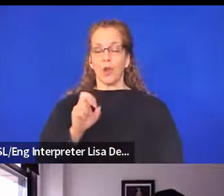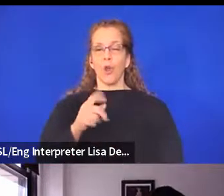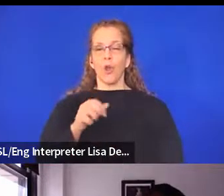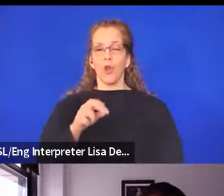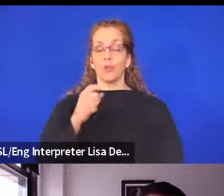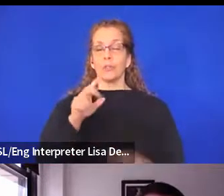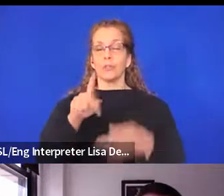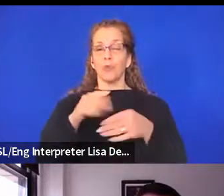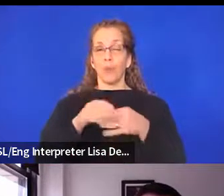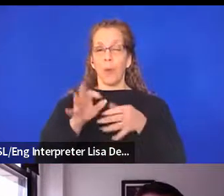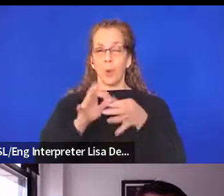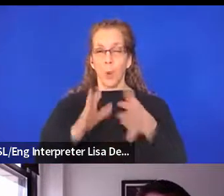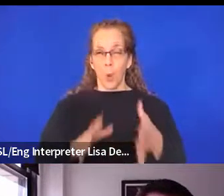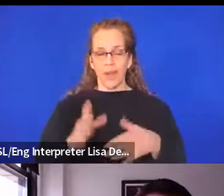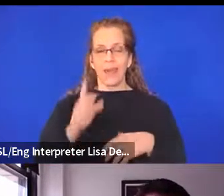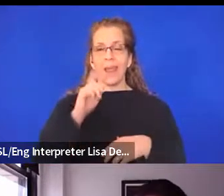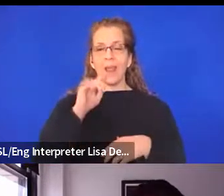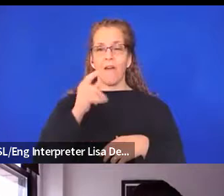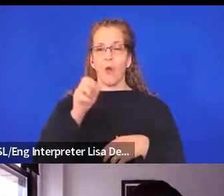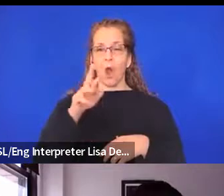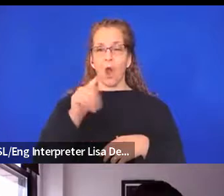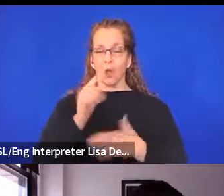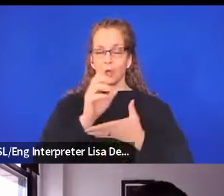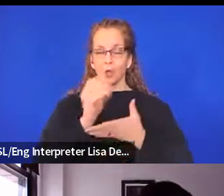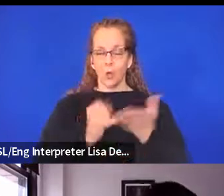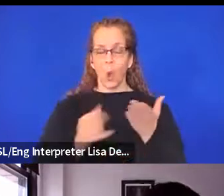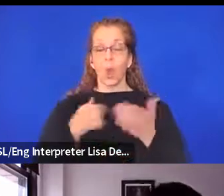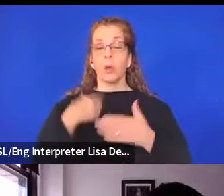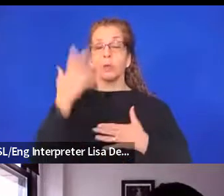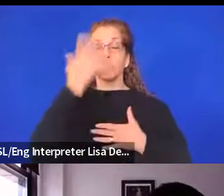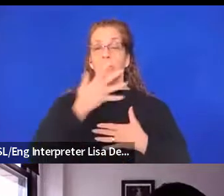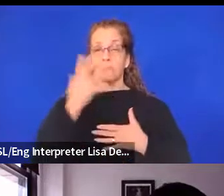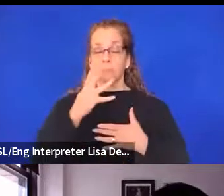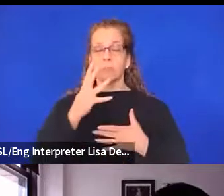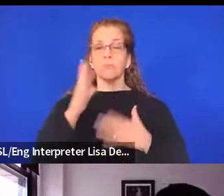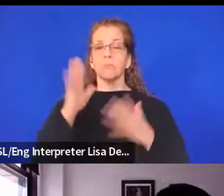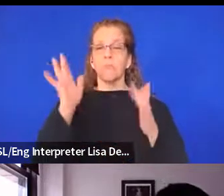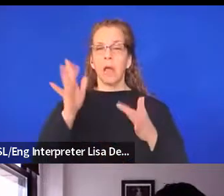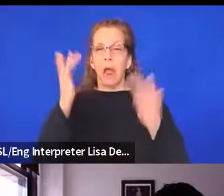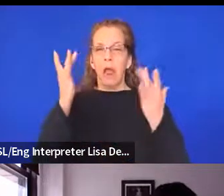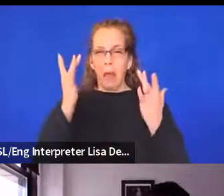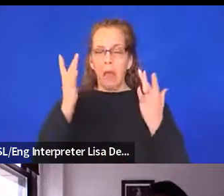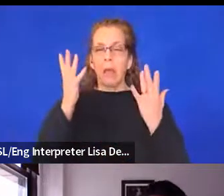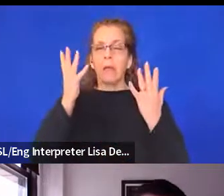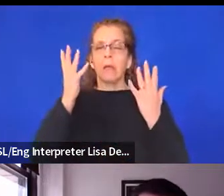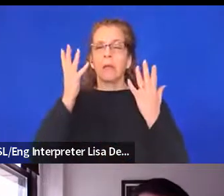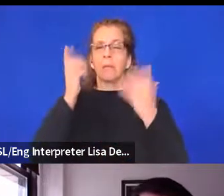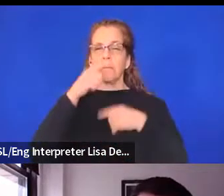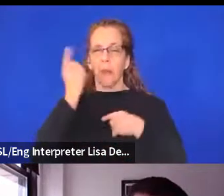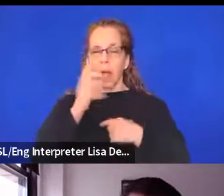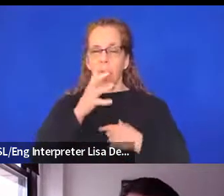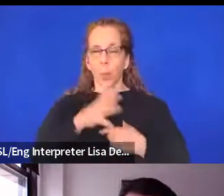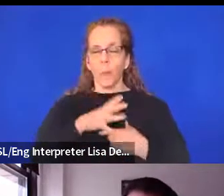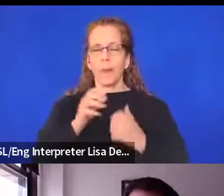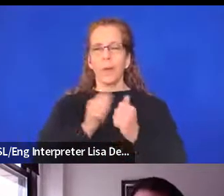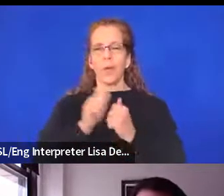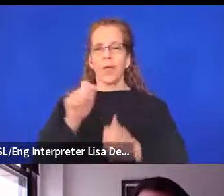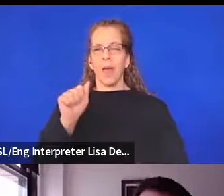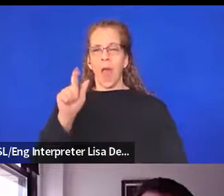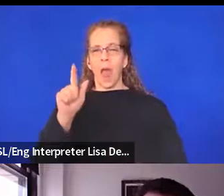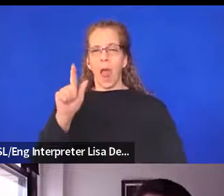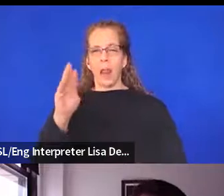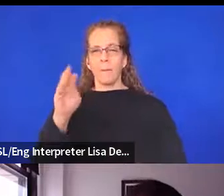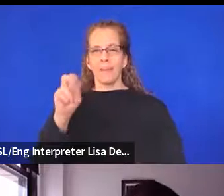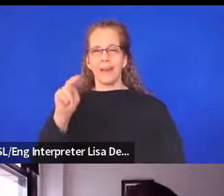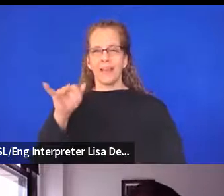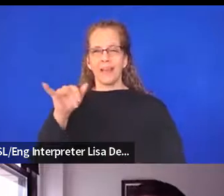York. A visual description of me: I am a pale Black woman with albinism. I have curly blonde hair.